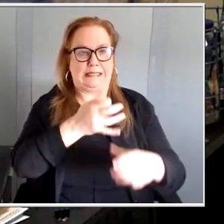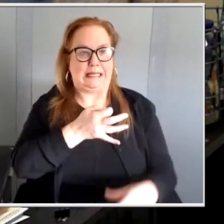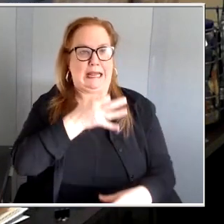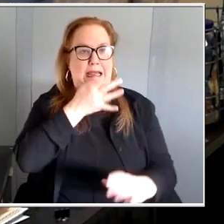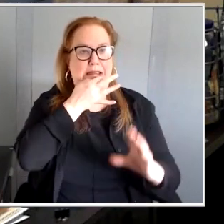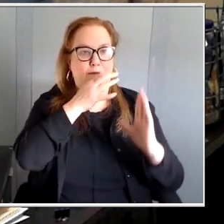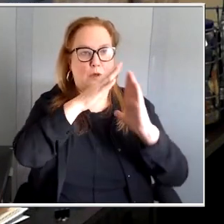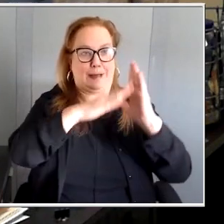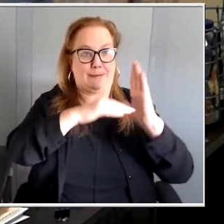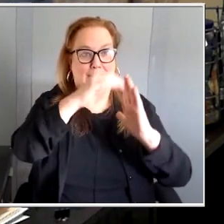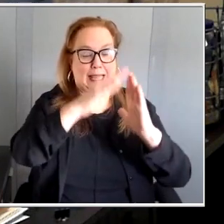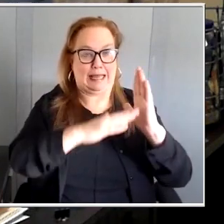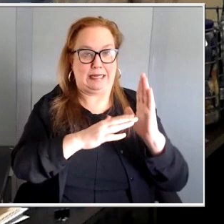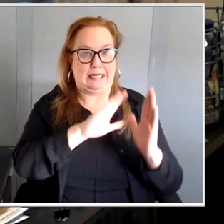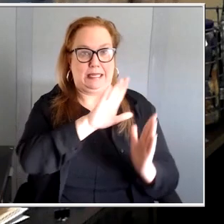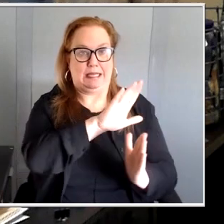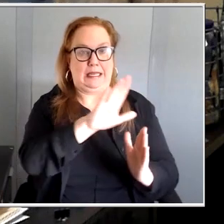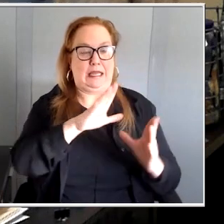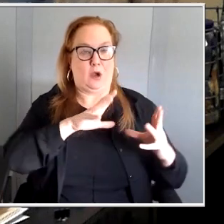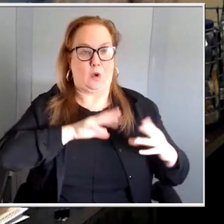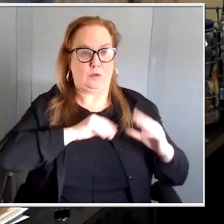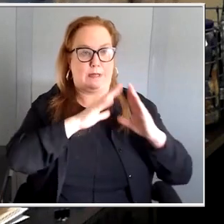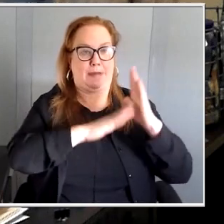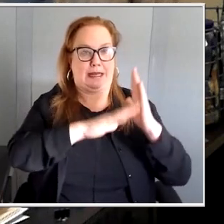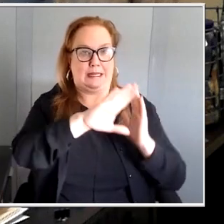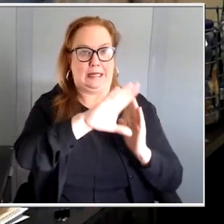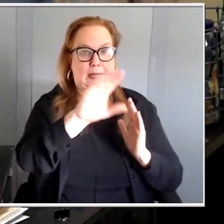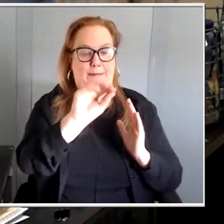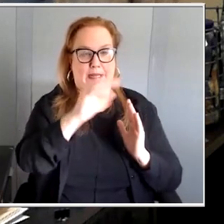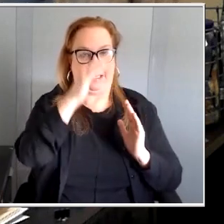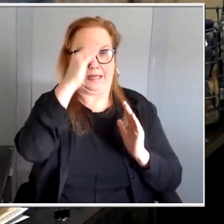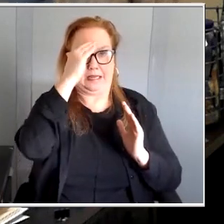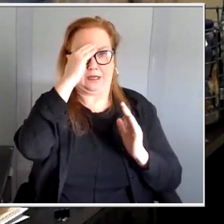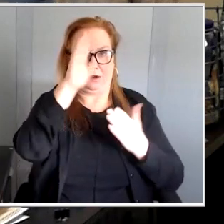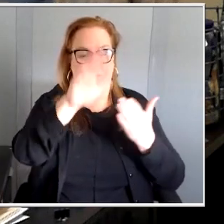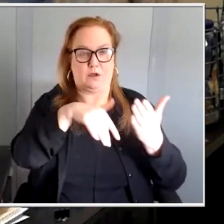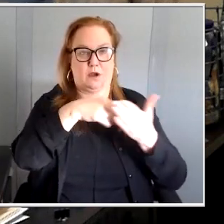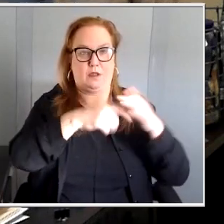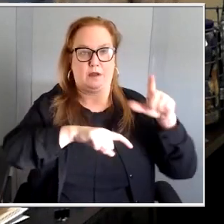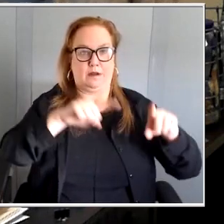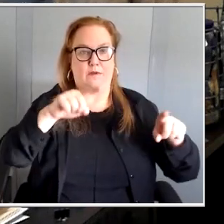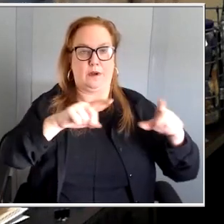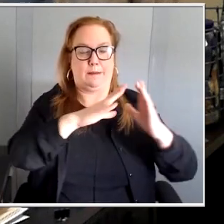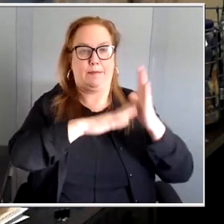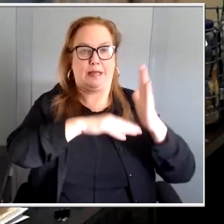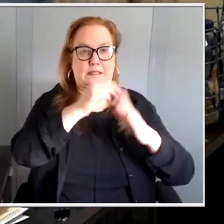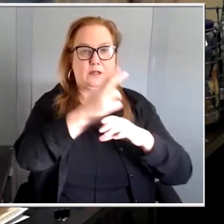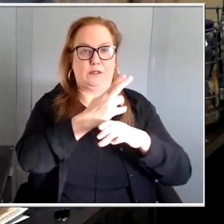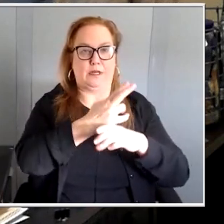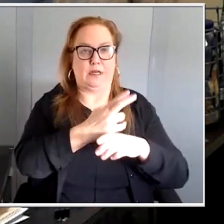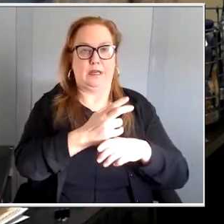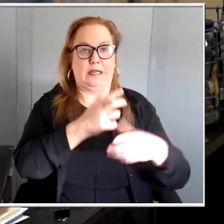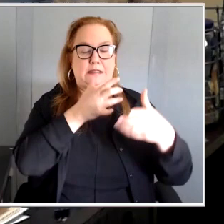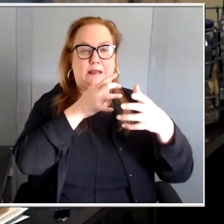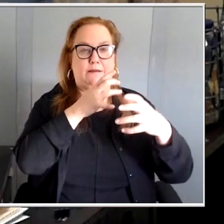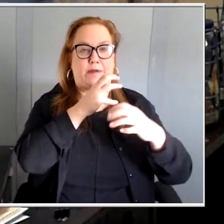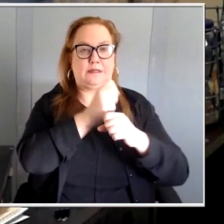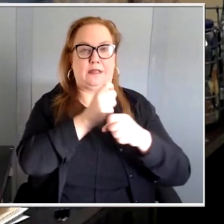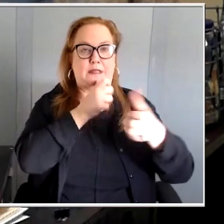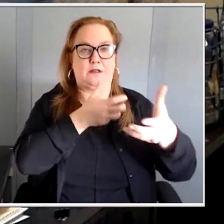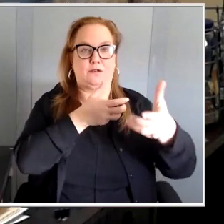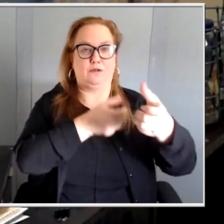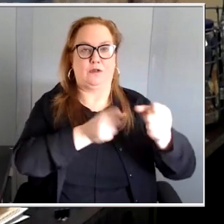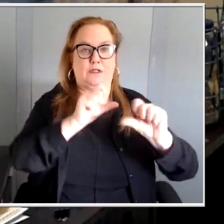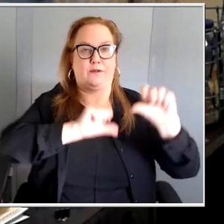at paints, right? I mean, he owns a painting company. He knows all the different paints and how to use them. what's fascinating is the distrust of our